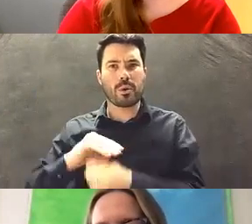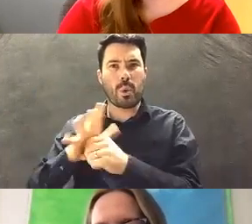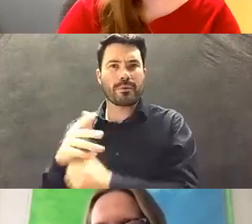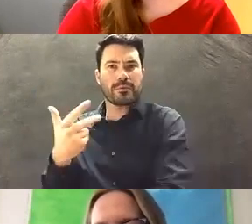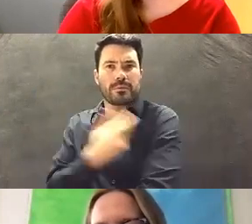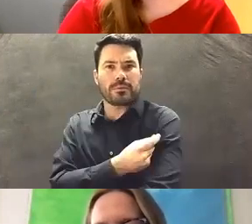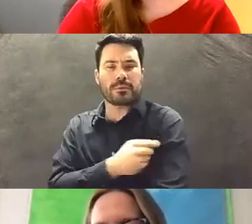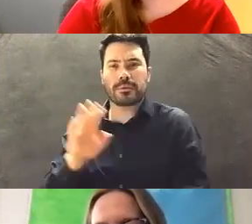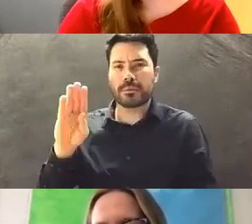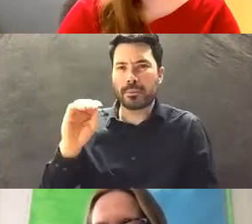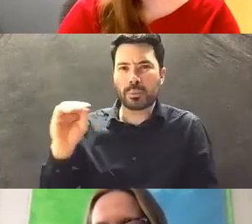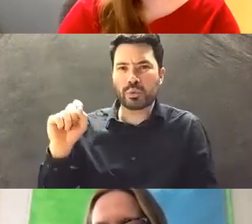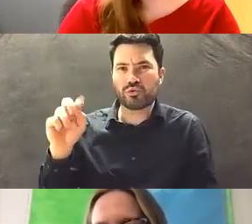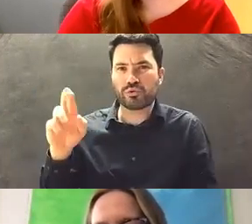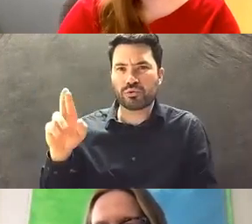vaccines?